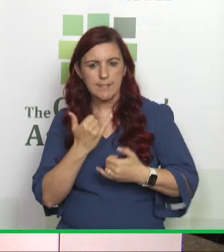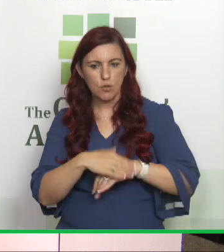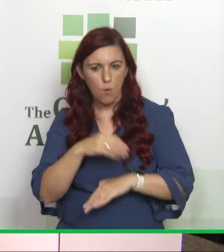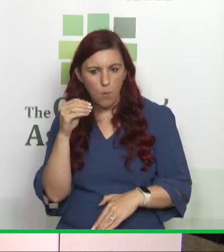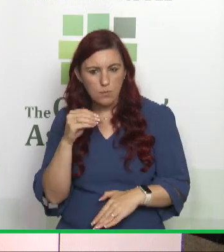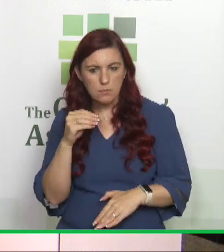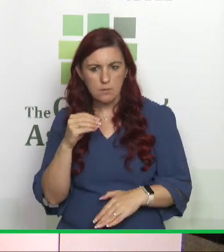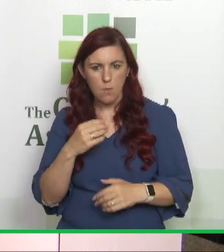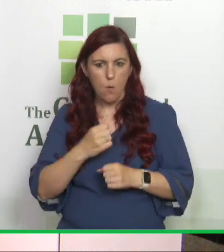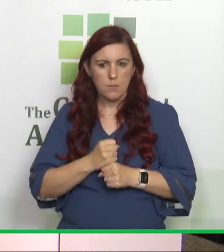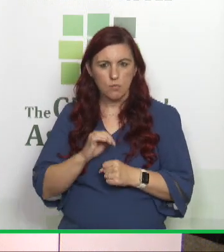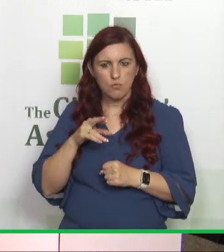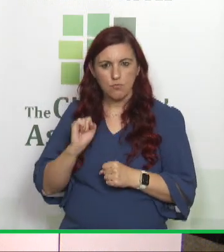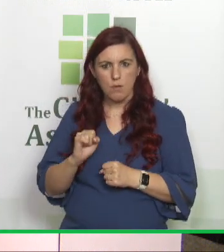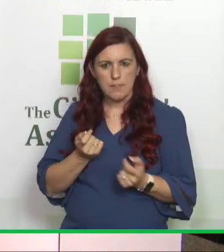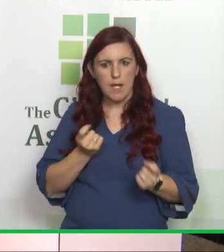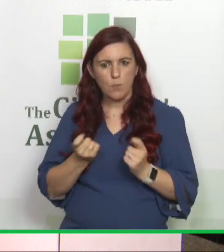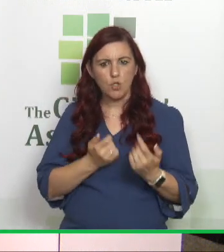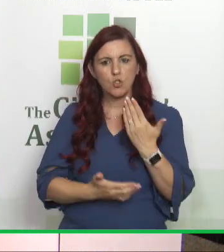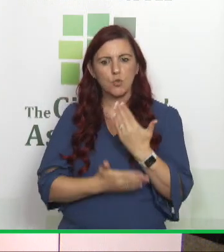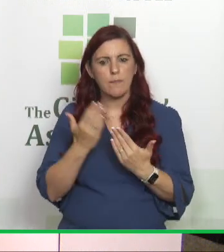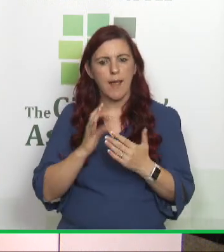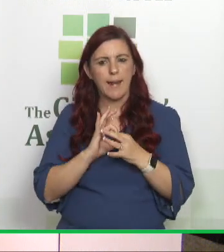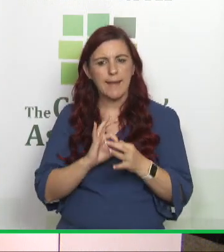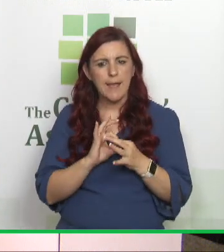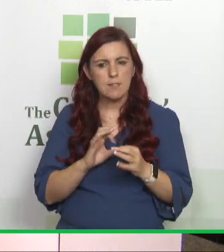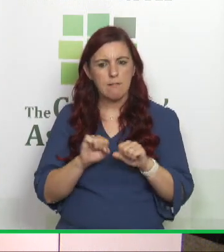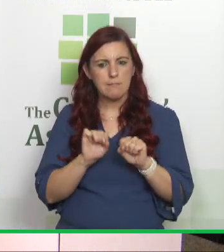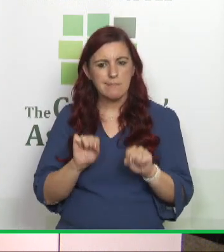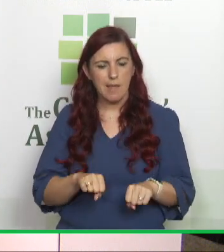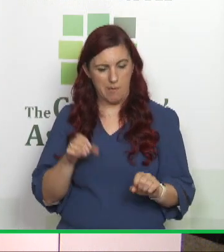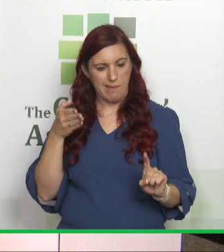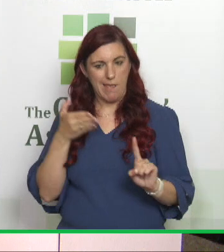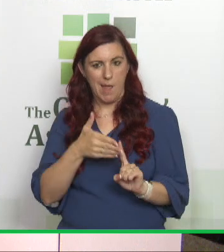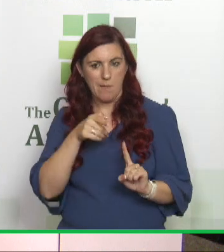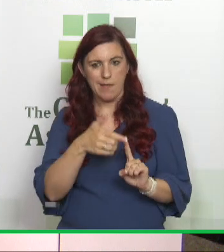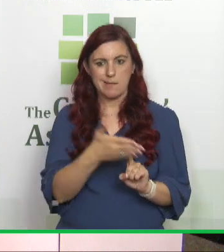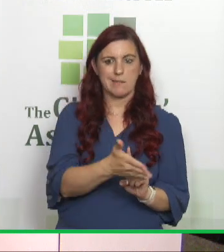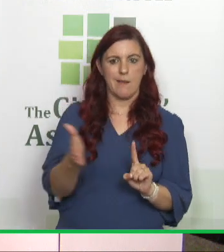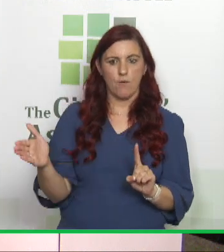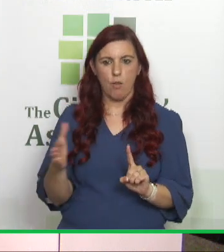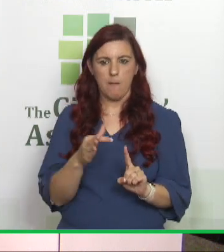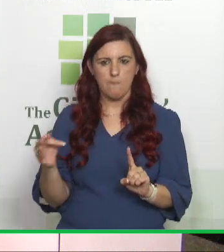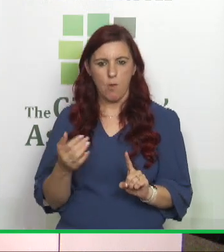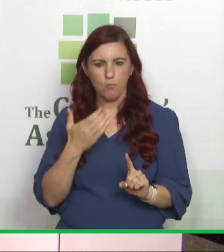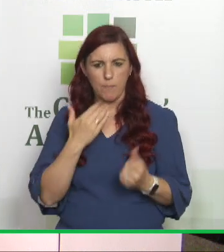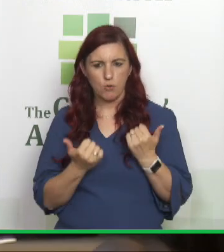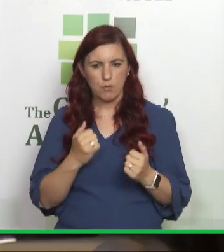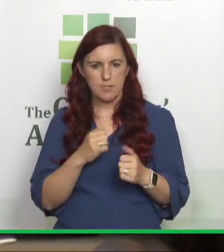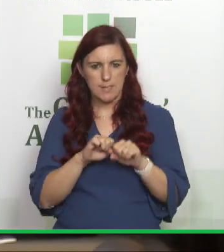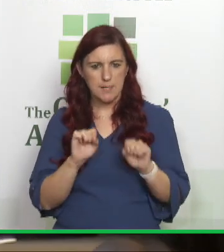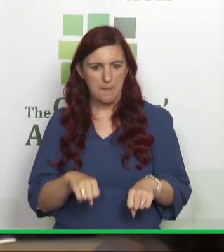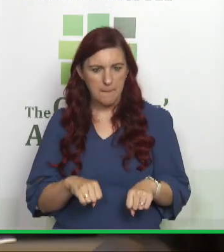possession are dealt with under our juvenile liaison scheme. And the point of that scheme is to divert children away from the criminal justice process. And